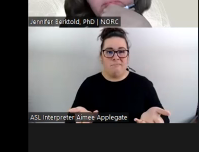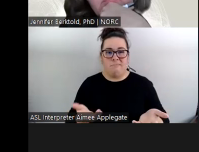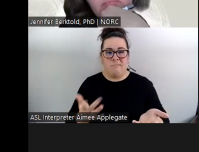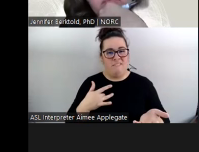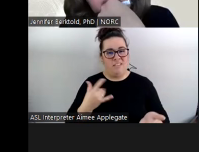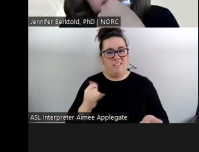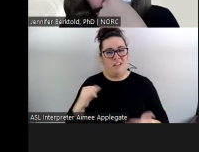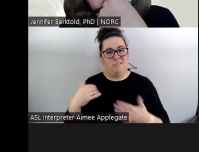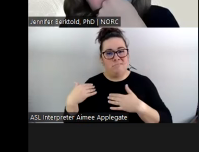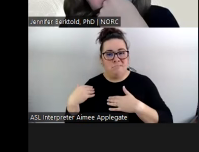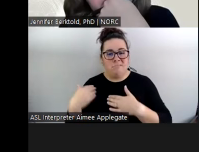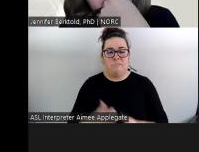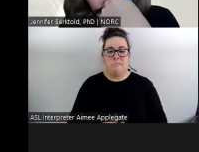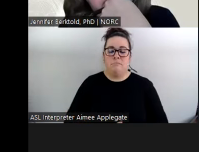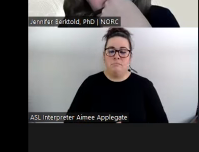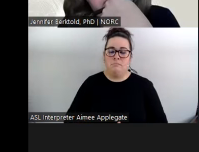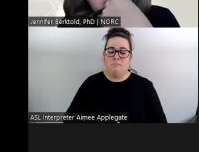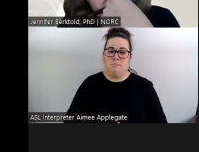Mhm.